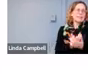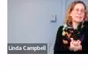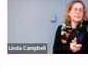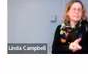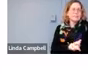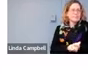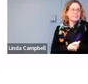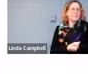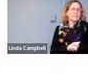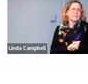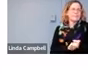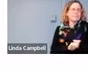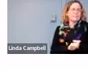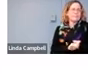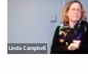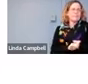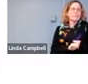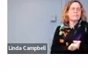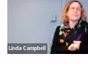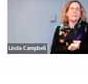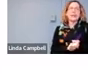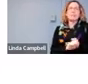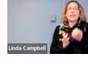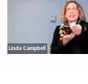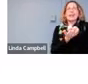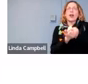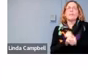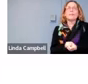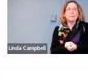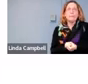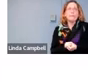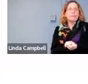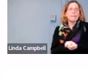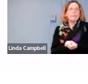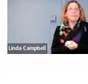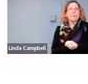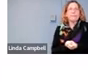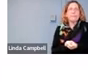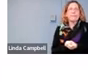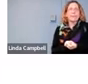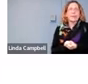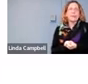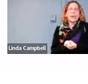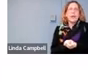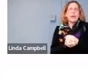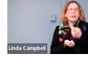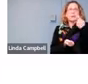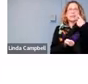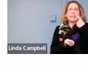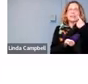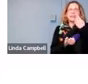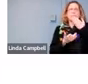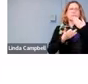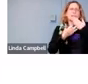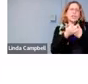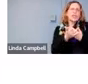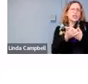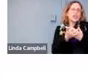And so it comes back to why we should care about invasive species is because of our economy.